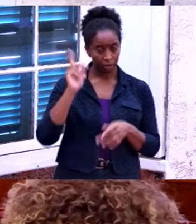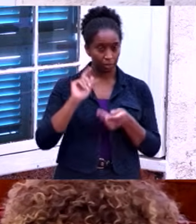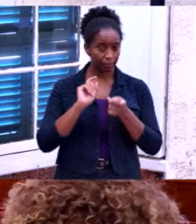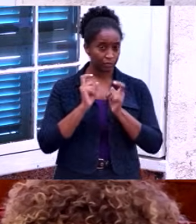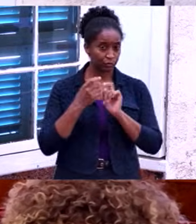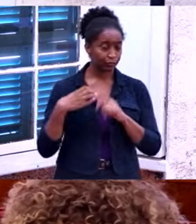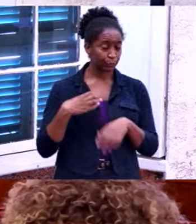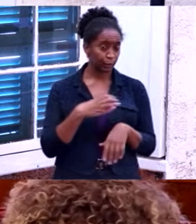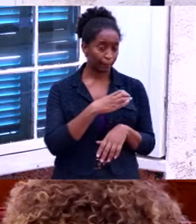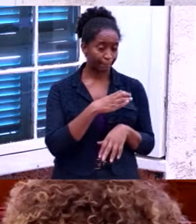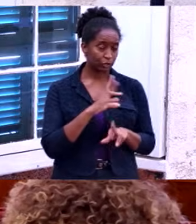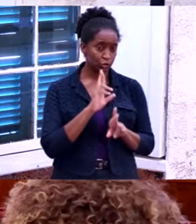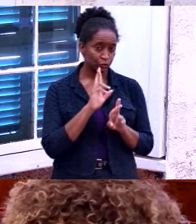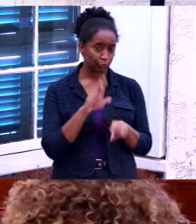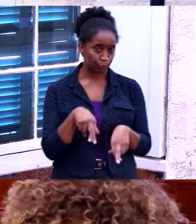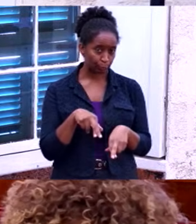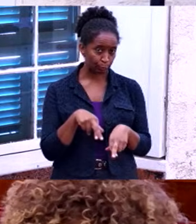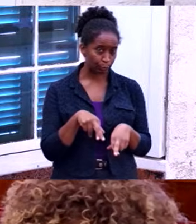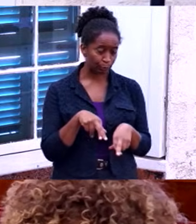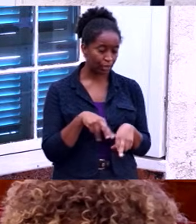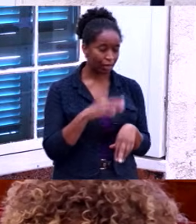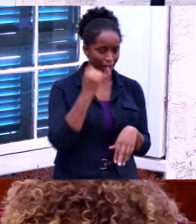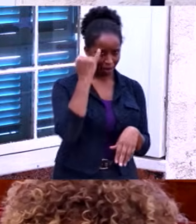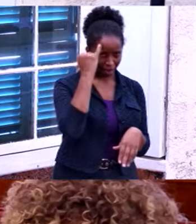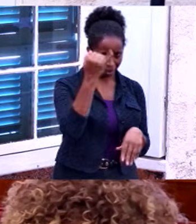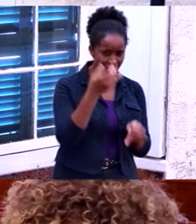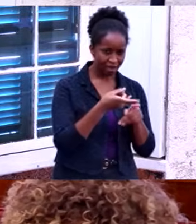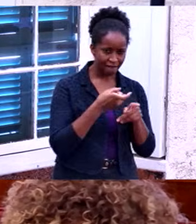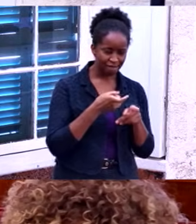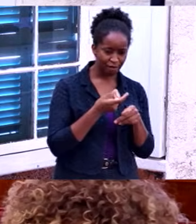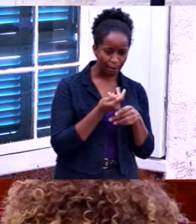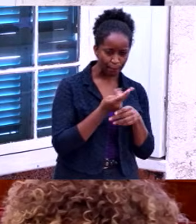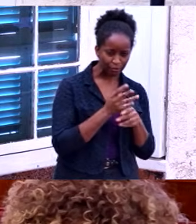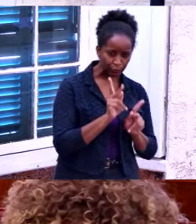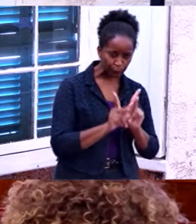Commission report has become a point for debate.